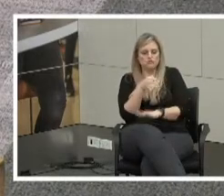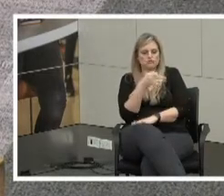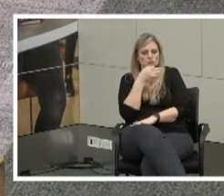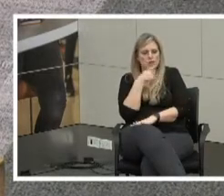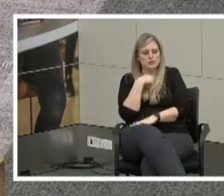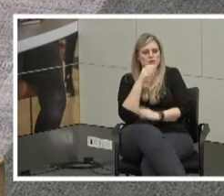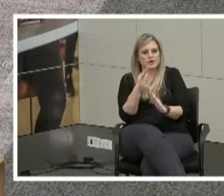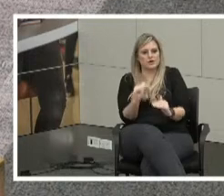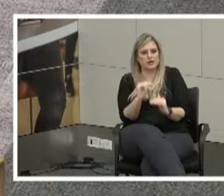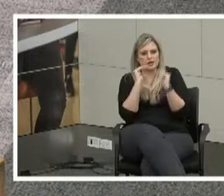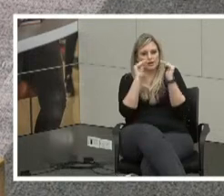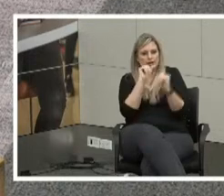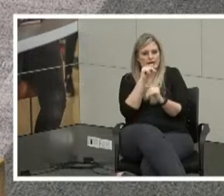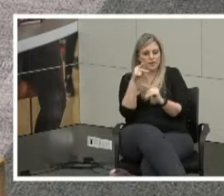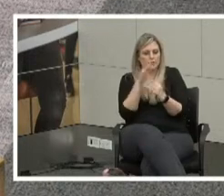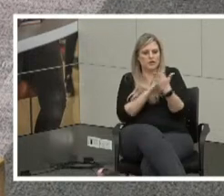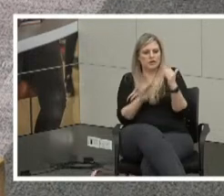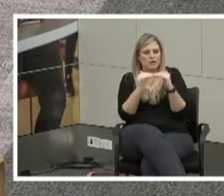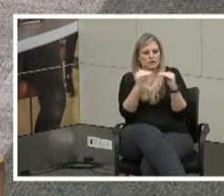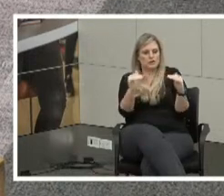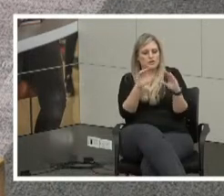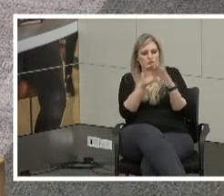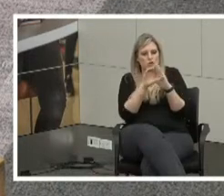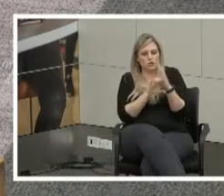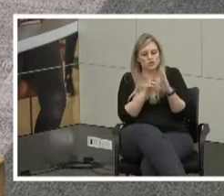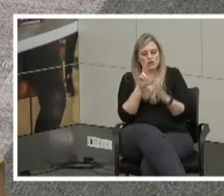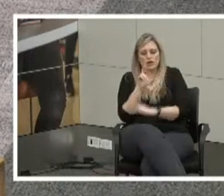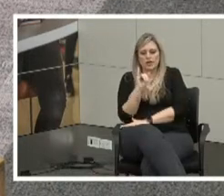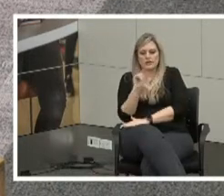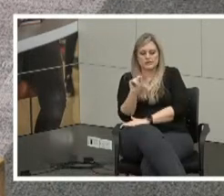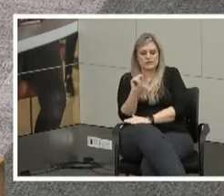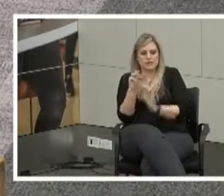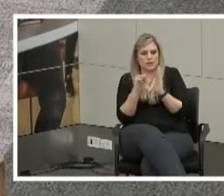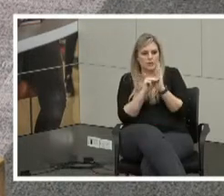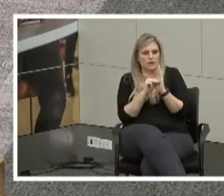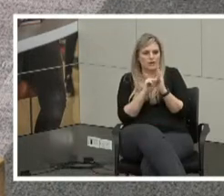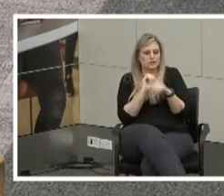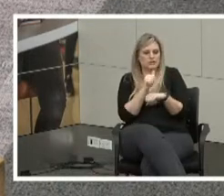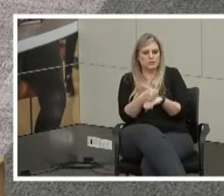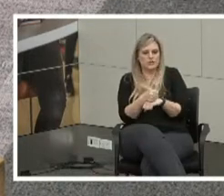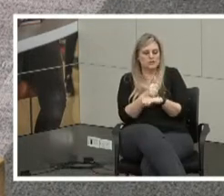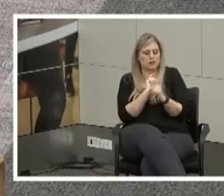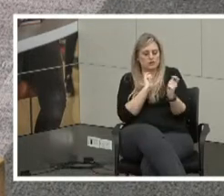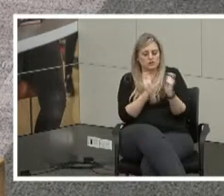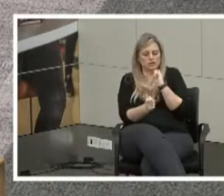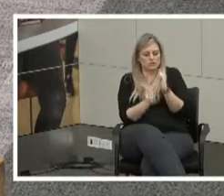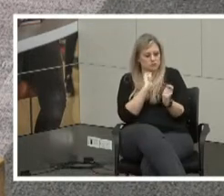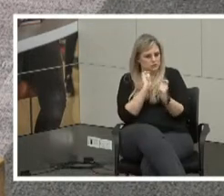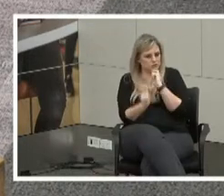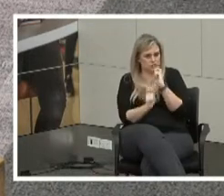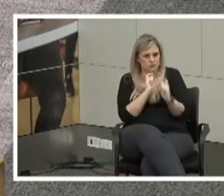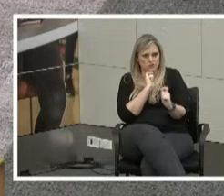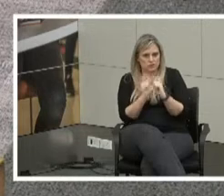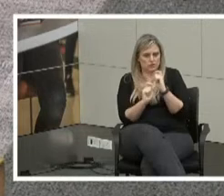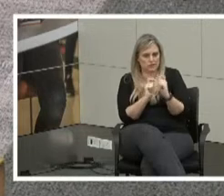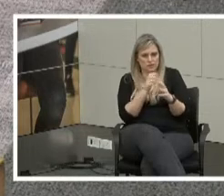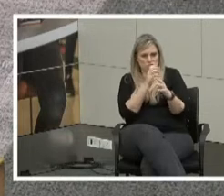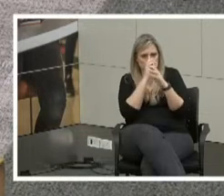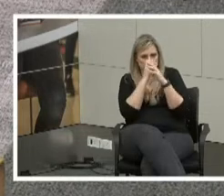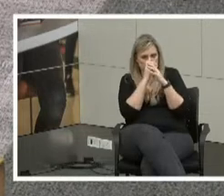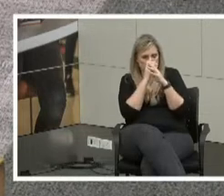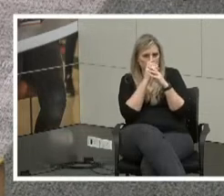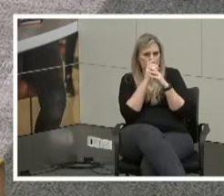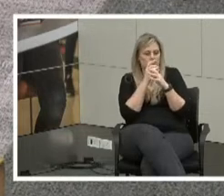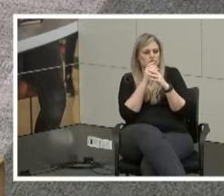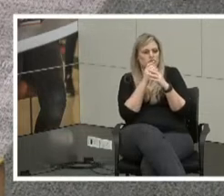advanced placement and college level courses the RT model is based on constant change tightly prescribed and scripted